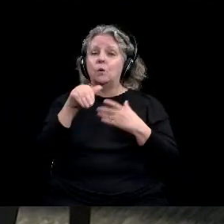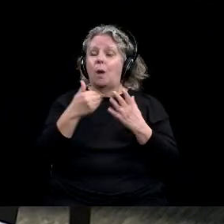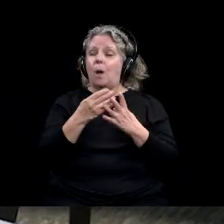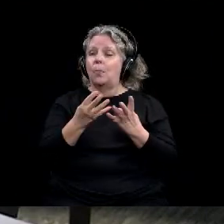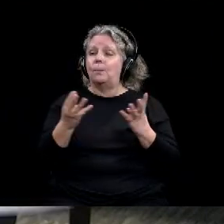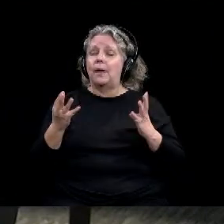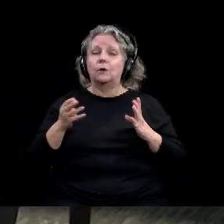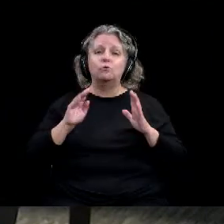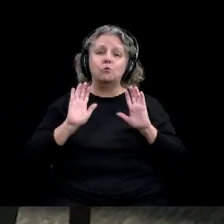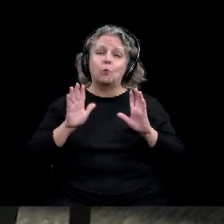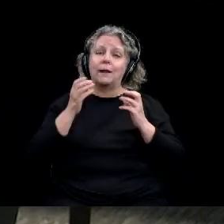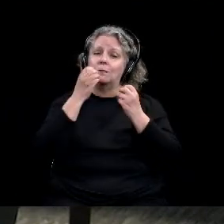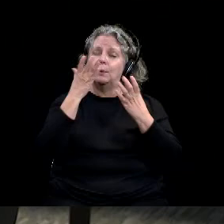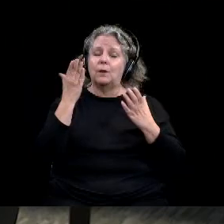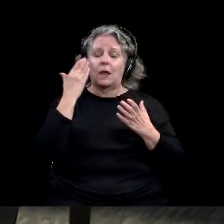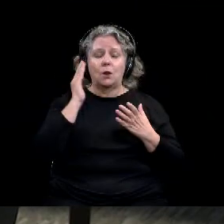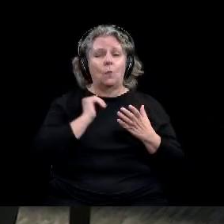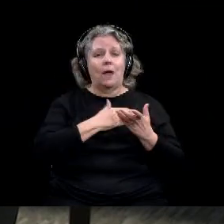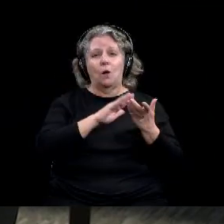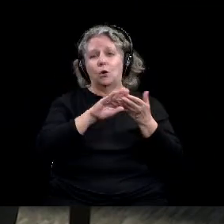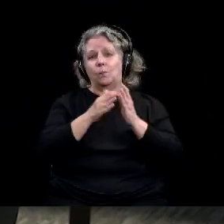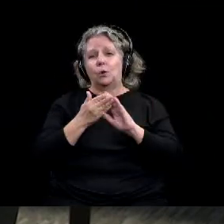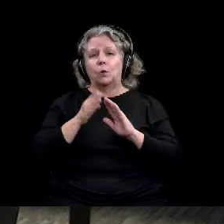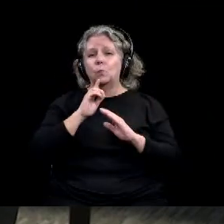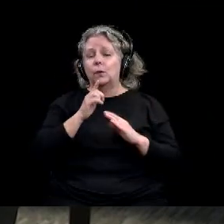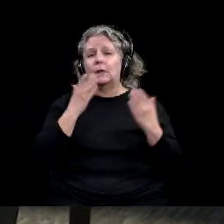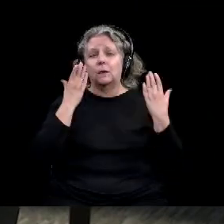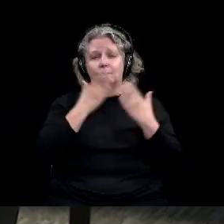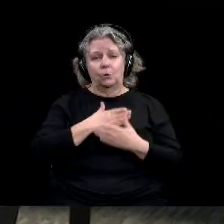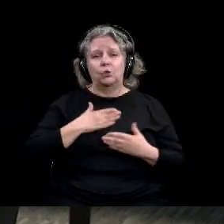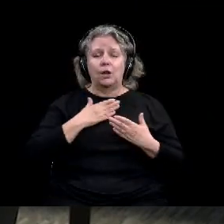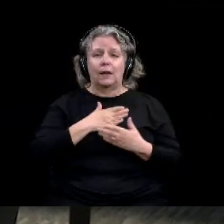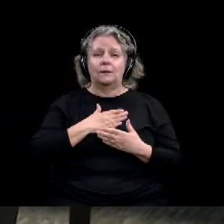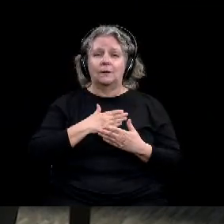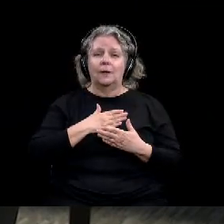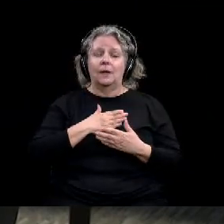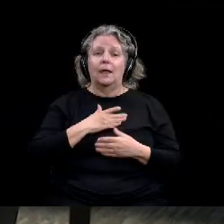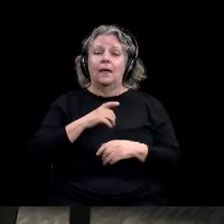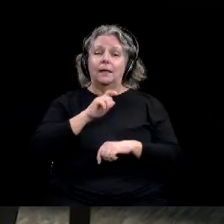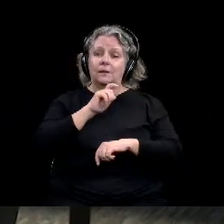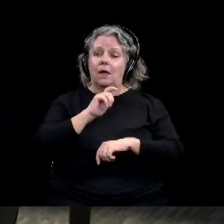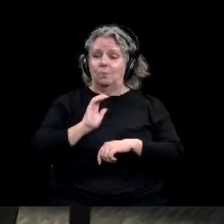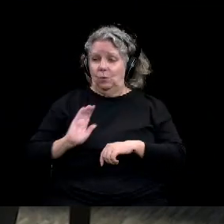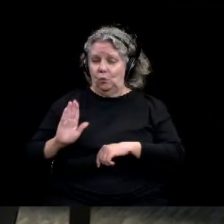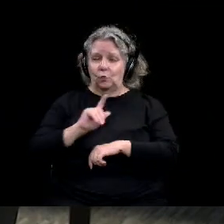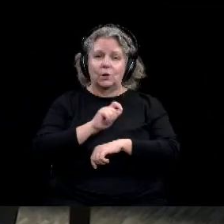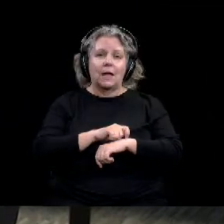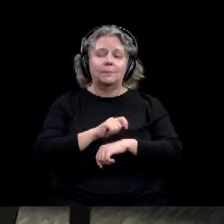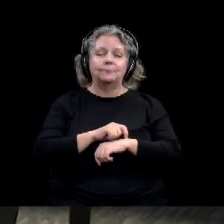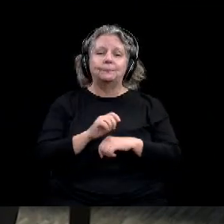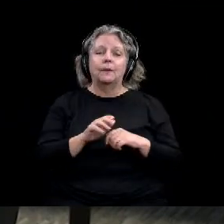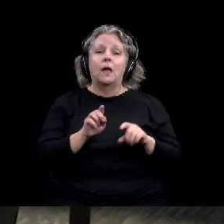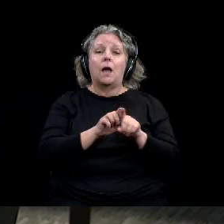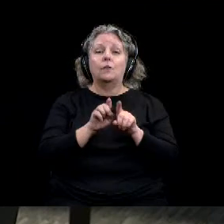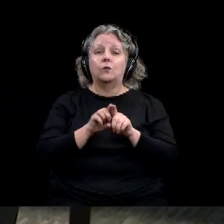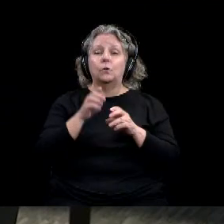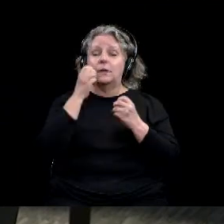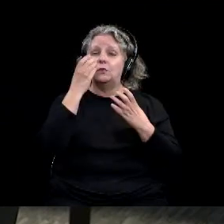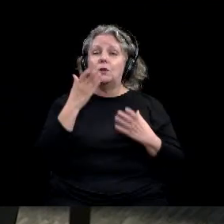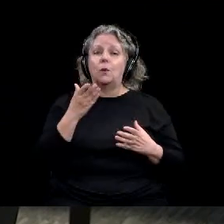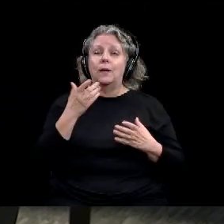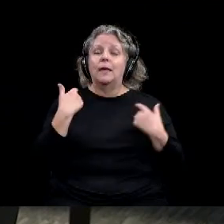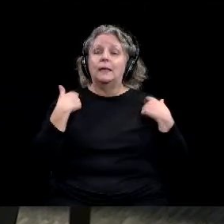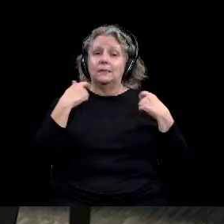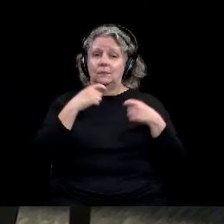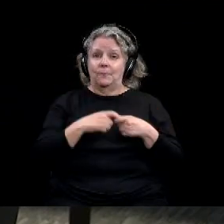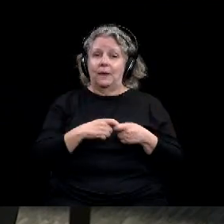greatly the time that's spent. I want to encourage everybody to remember that the Spanish translation of this will air tonight at 4:30. We also have a